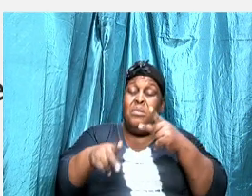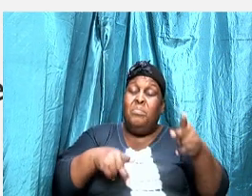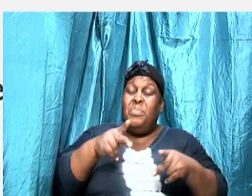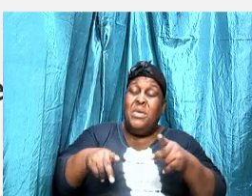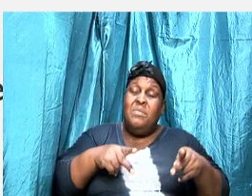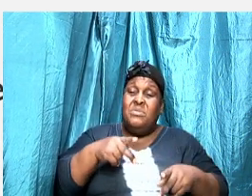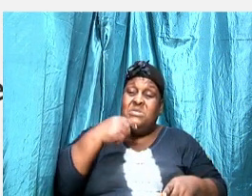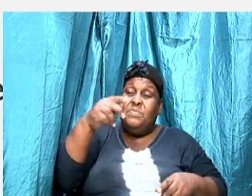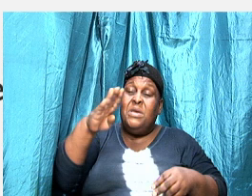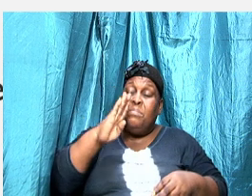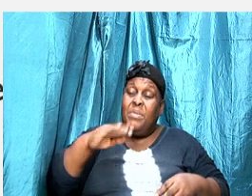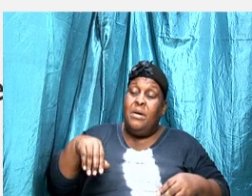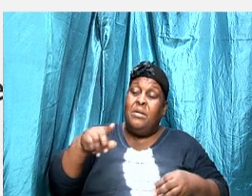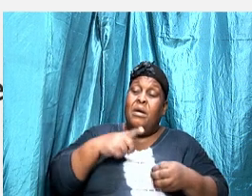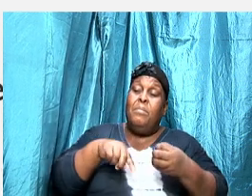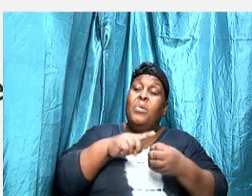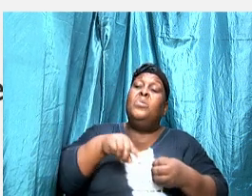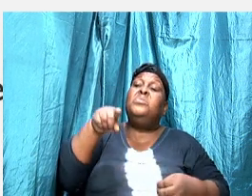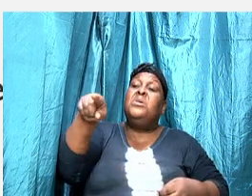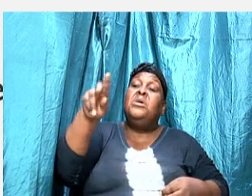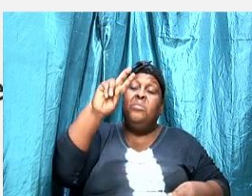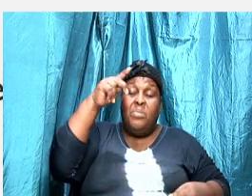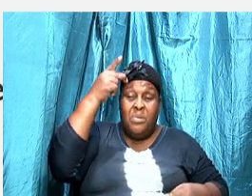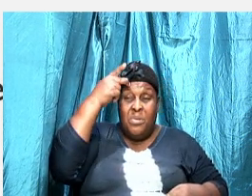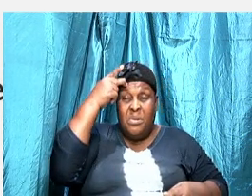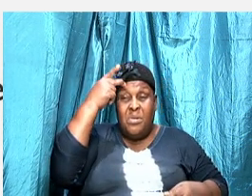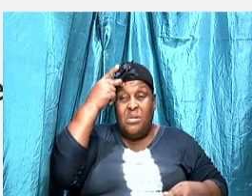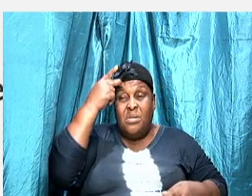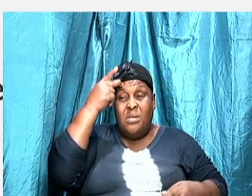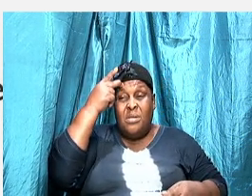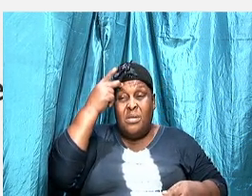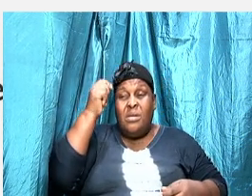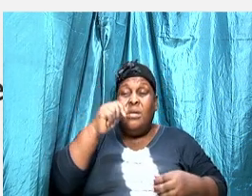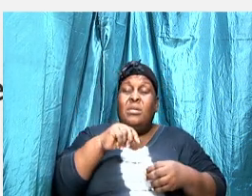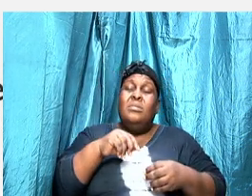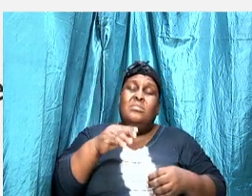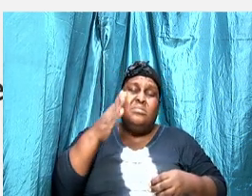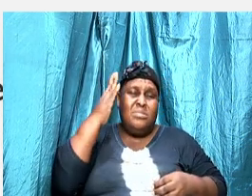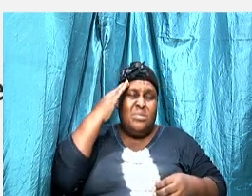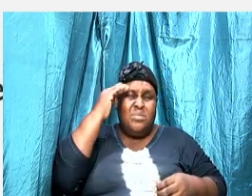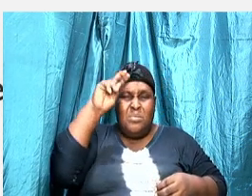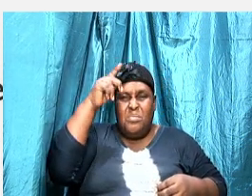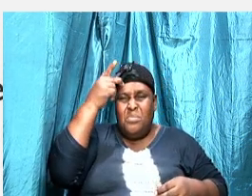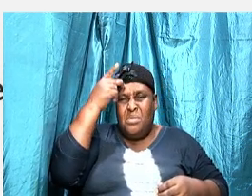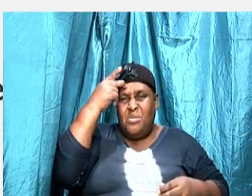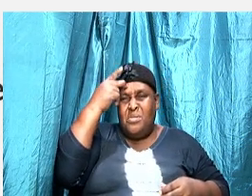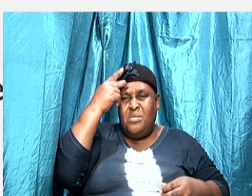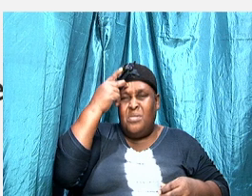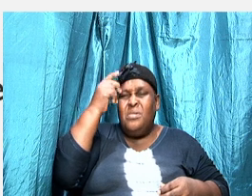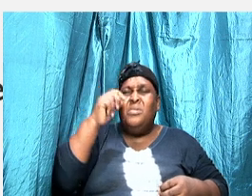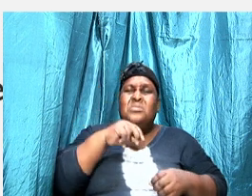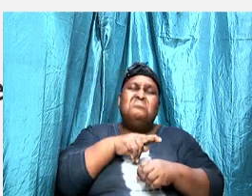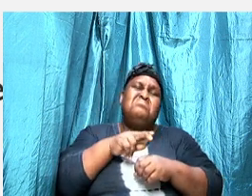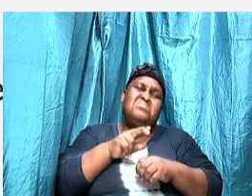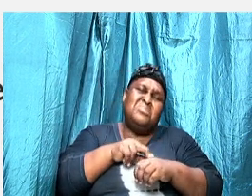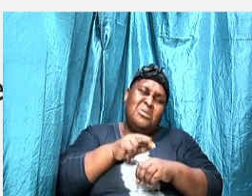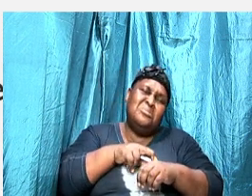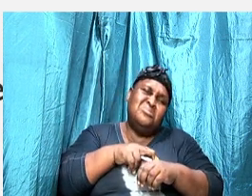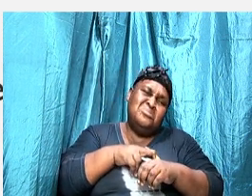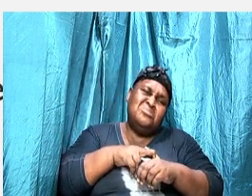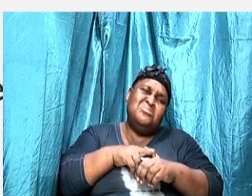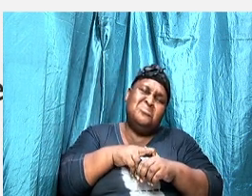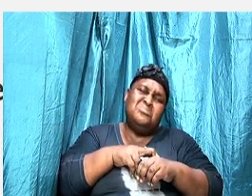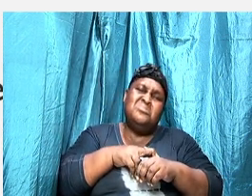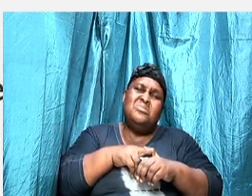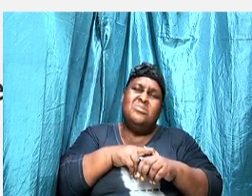Verbal persecution, and even physical persecution, maybe, because, you know, Paul was physically persecuted. And